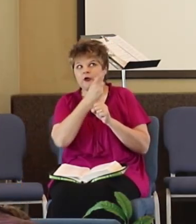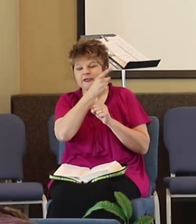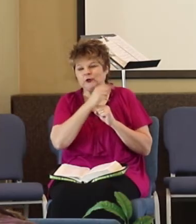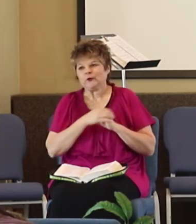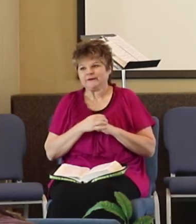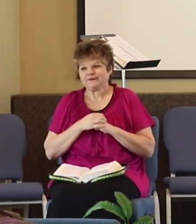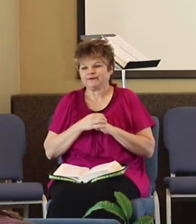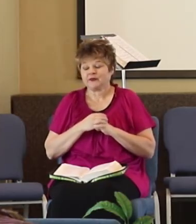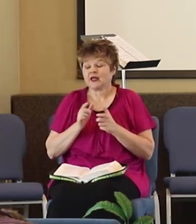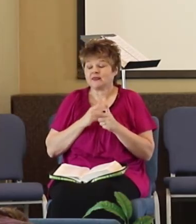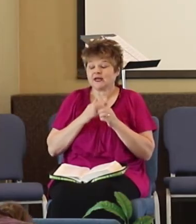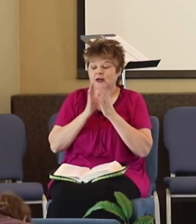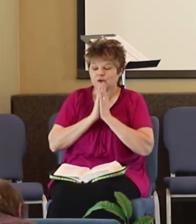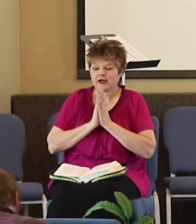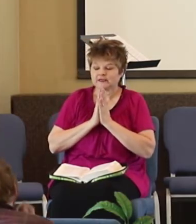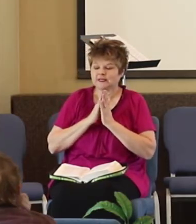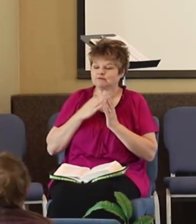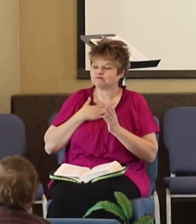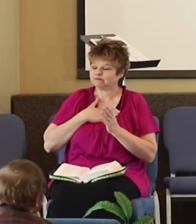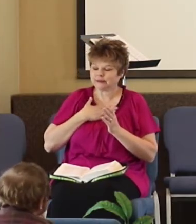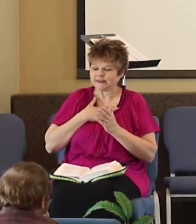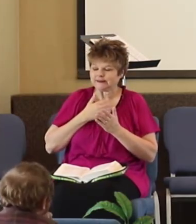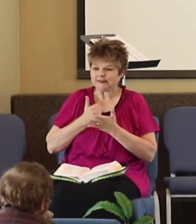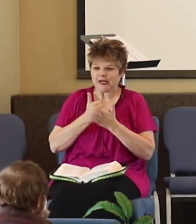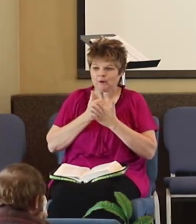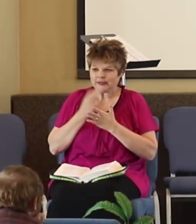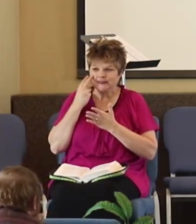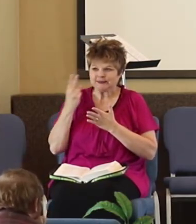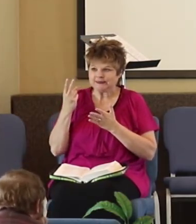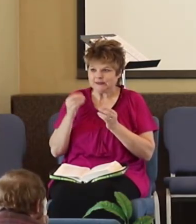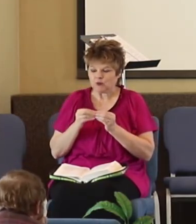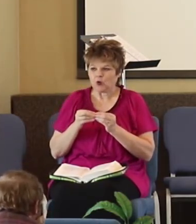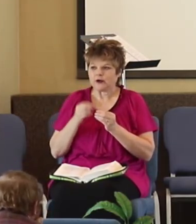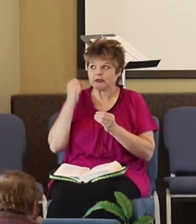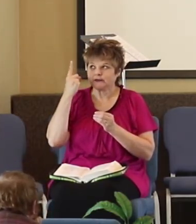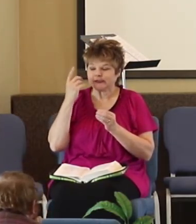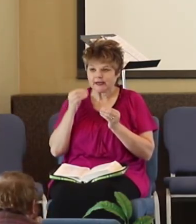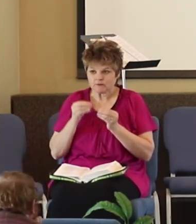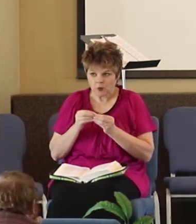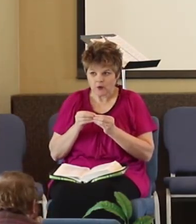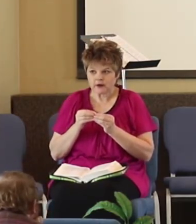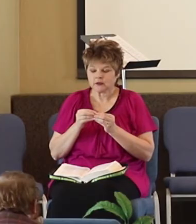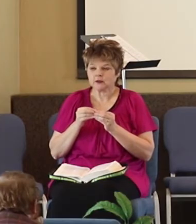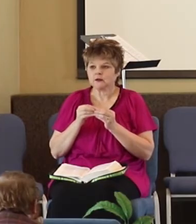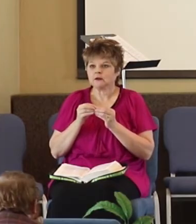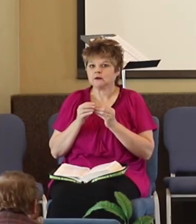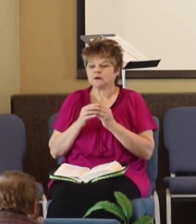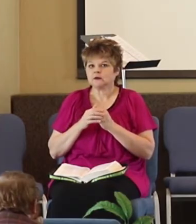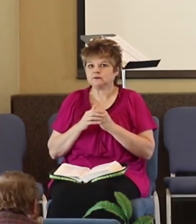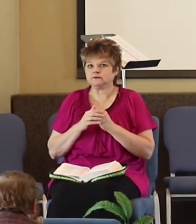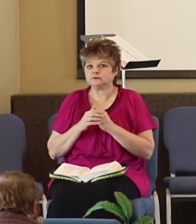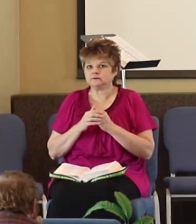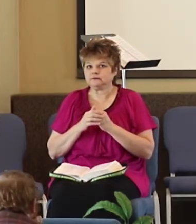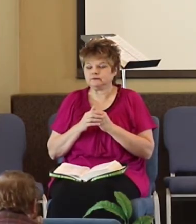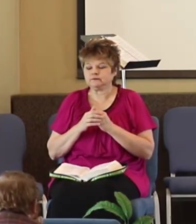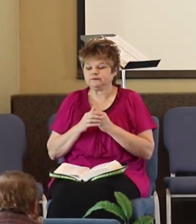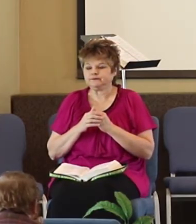then here's how I pray. God, please help me see a little bit more. Help me to understand a little bit more.